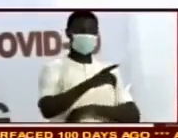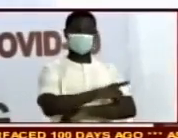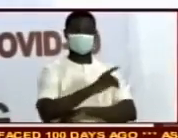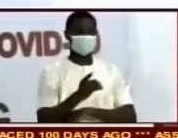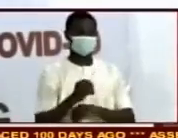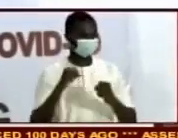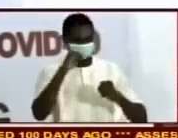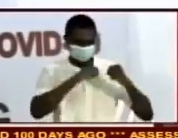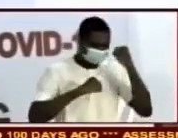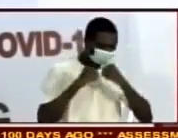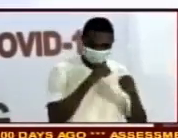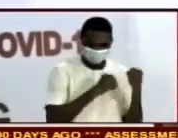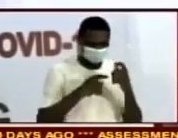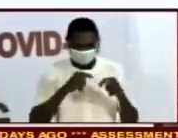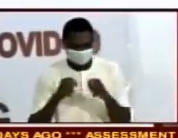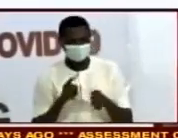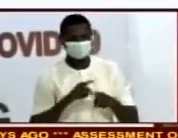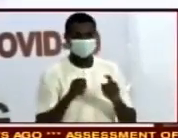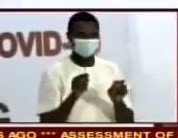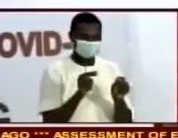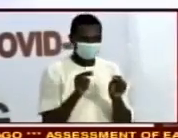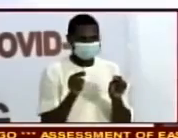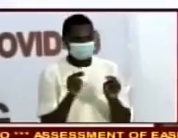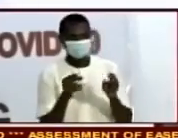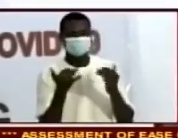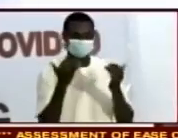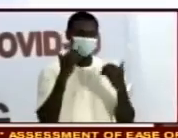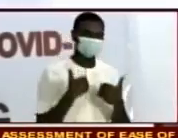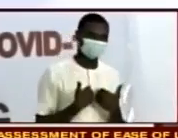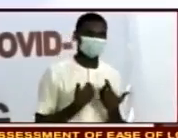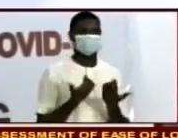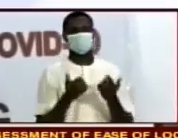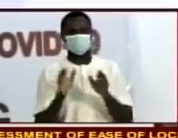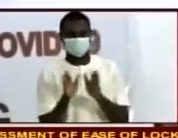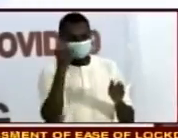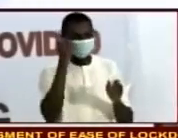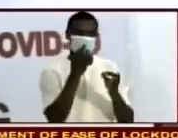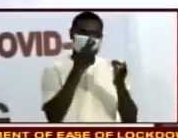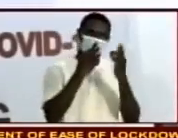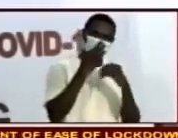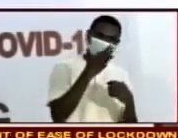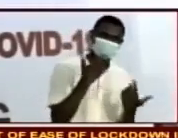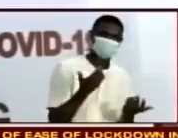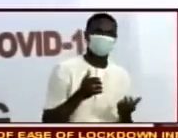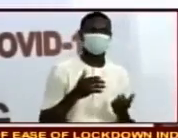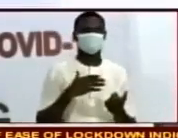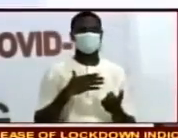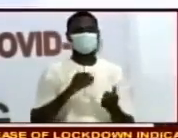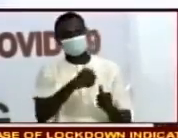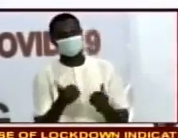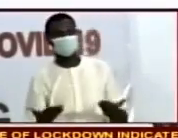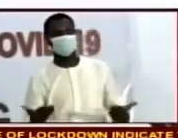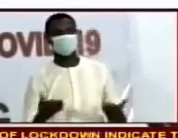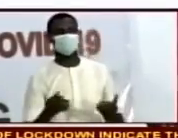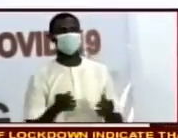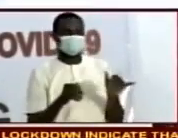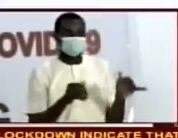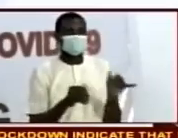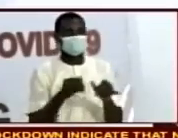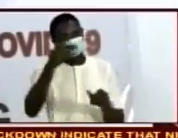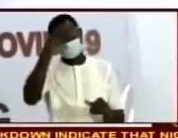and stabilized, and now they have a supply chain of food and all of that. So it's a challenge when you have in Kano